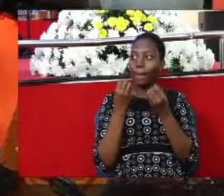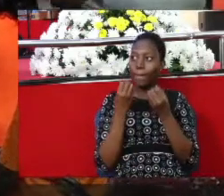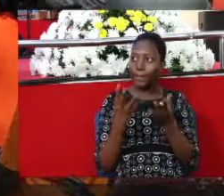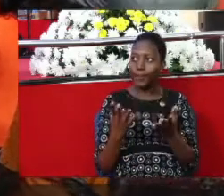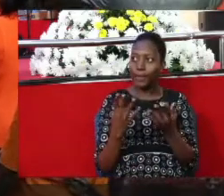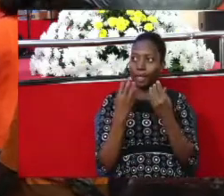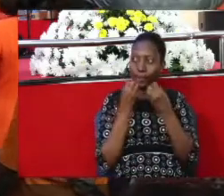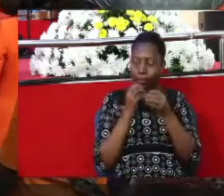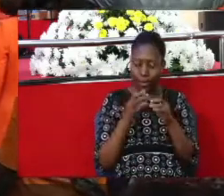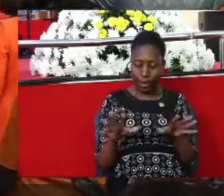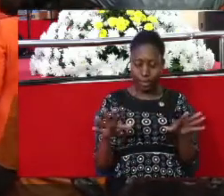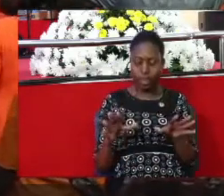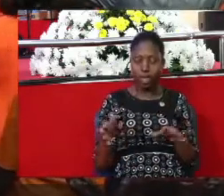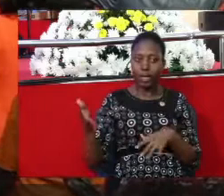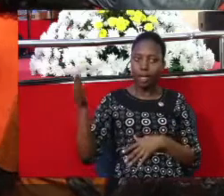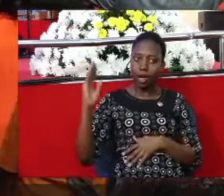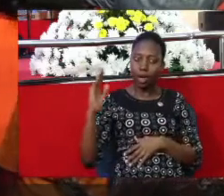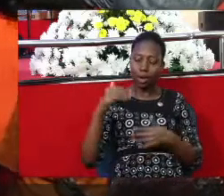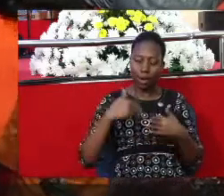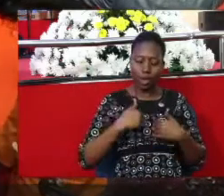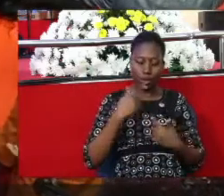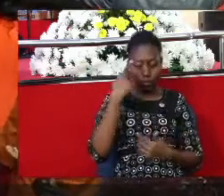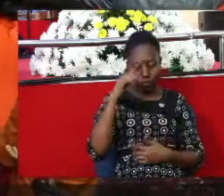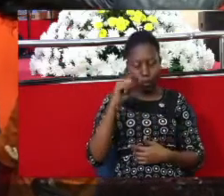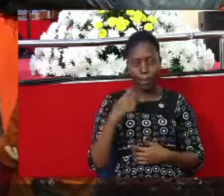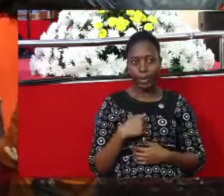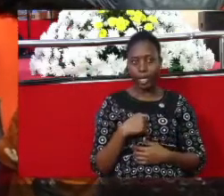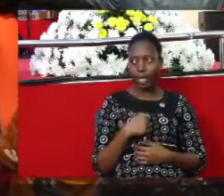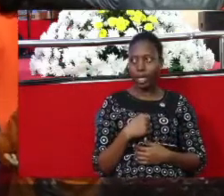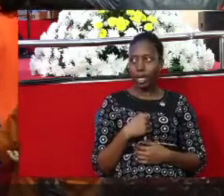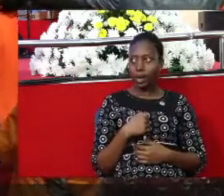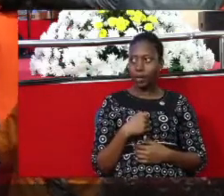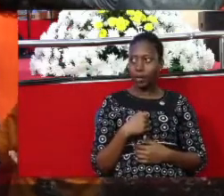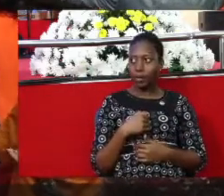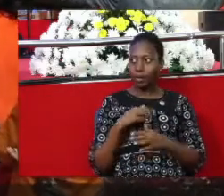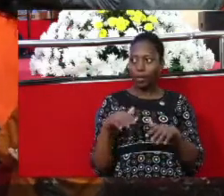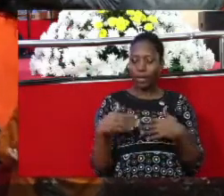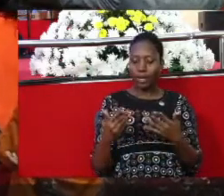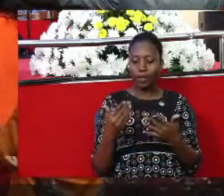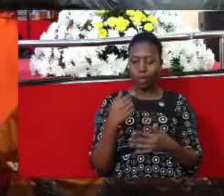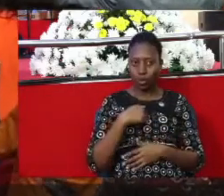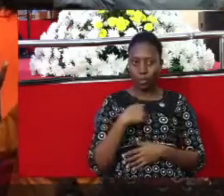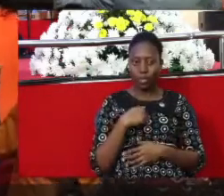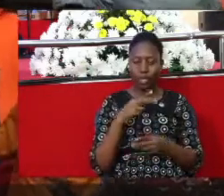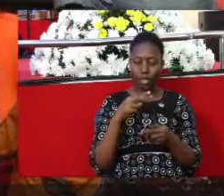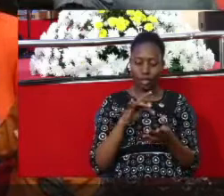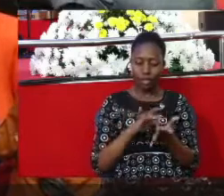that God has for me will overtake me In Jesus'